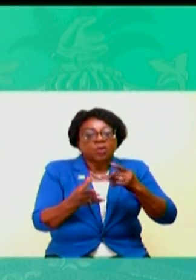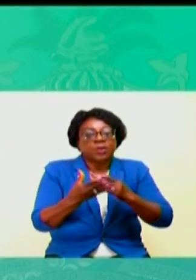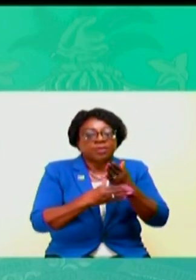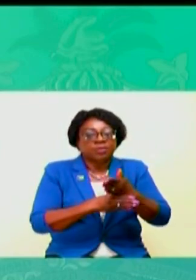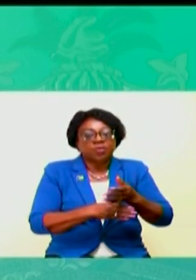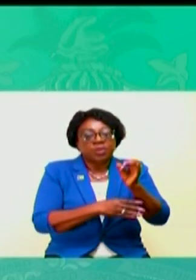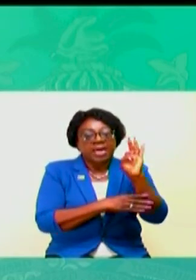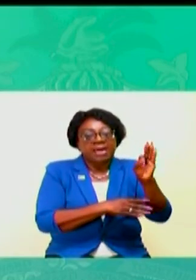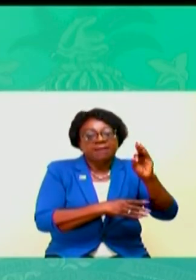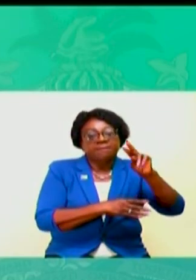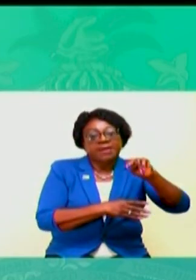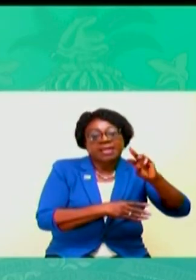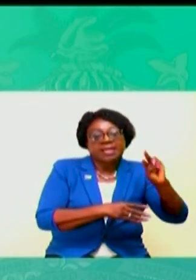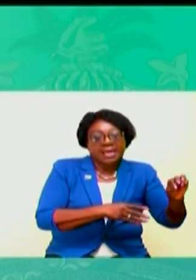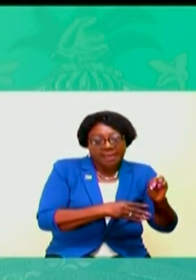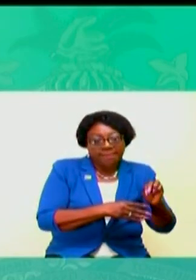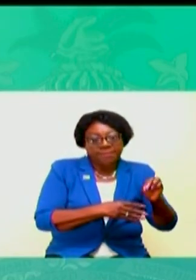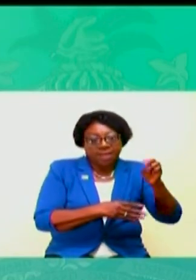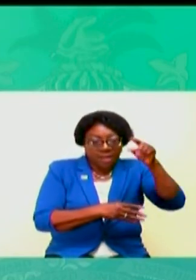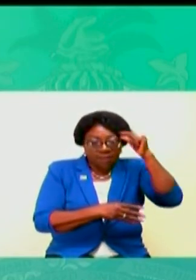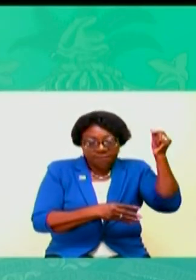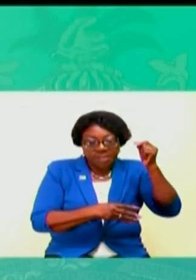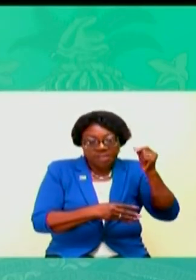administration. We need to wipe your tears, man.